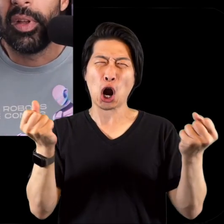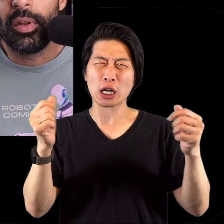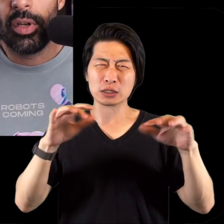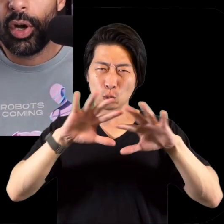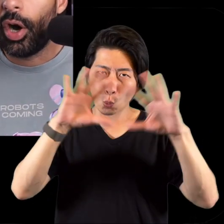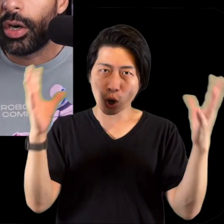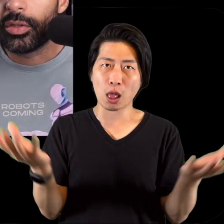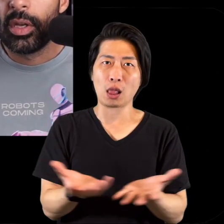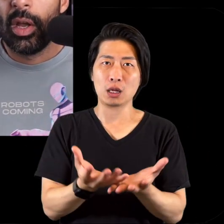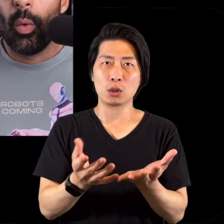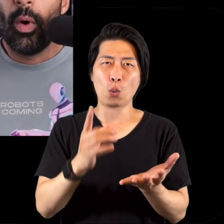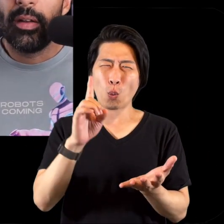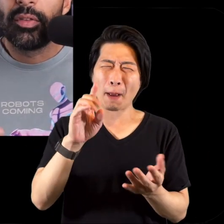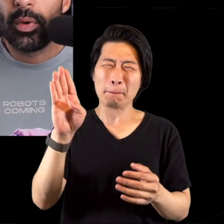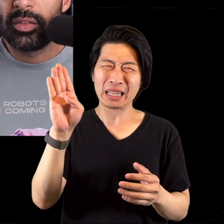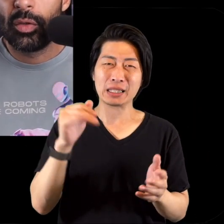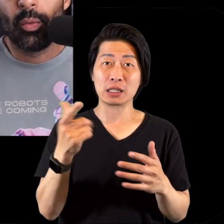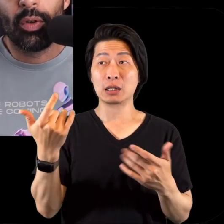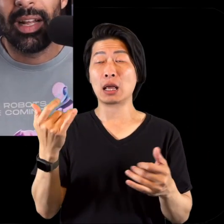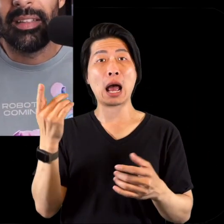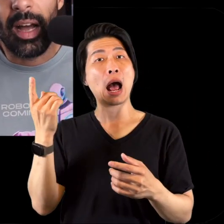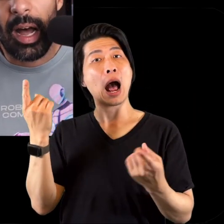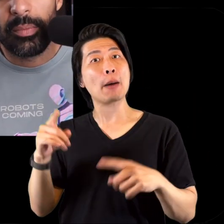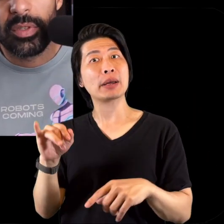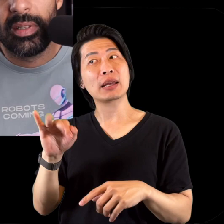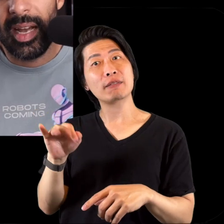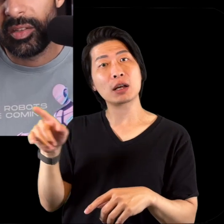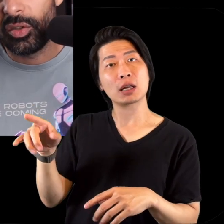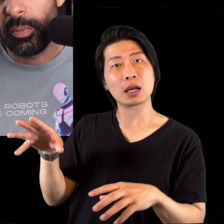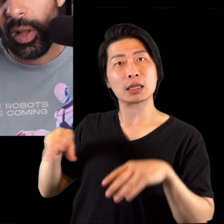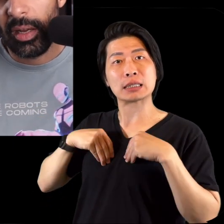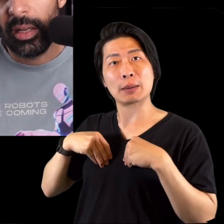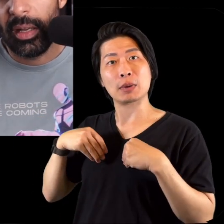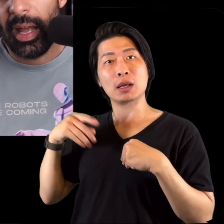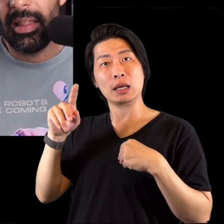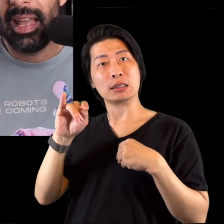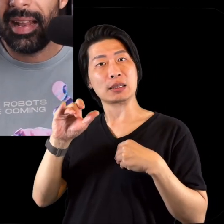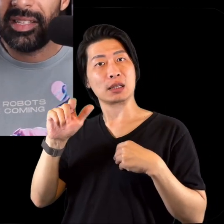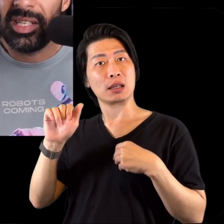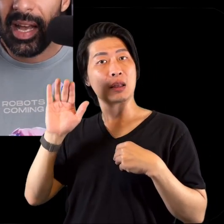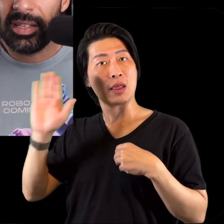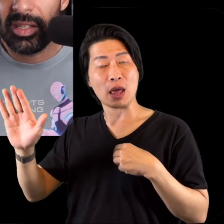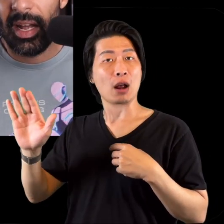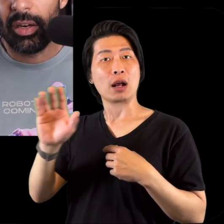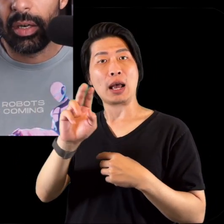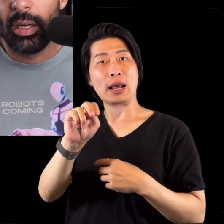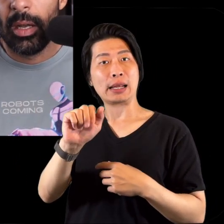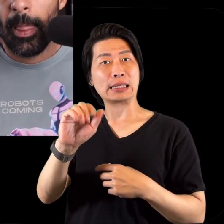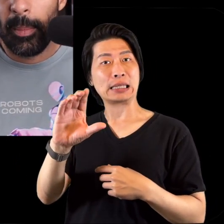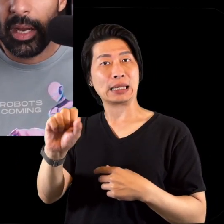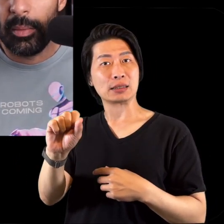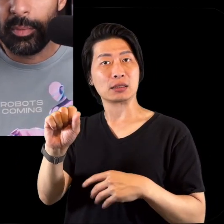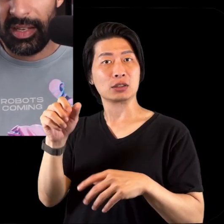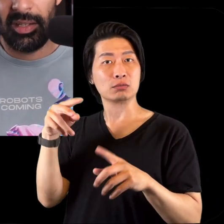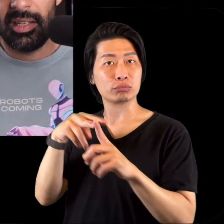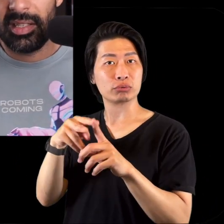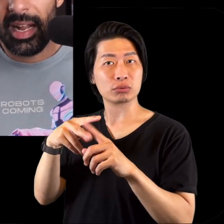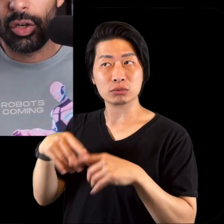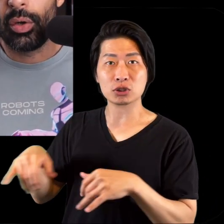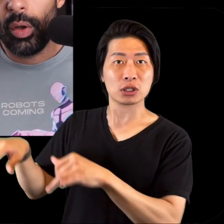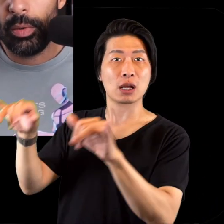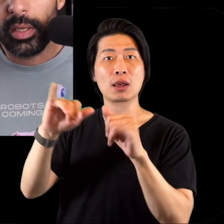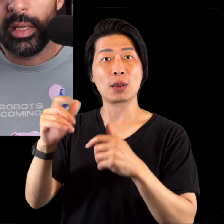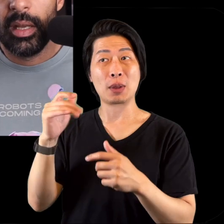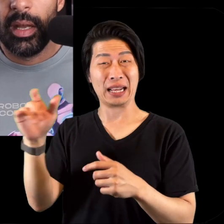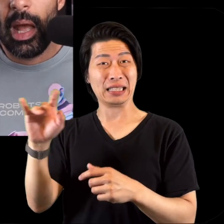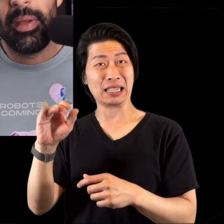over 1 billion cars. What if the rest of the world adopts Tesla's plug and the NACS standard becomes basically the